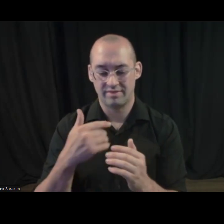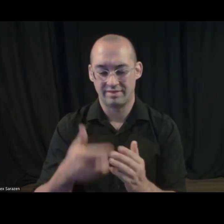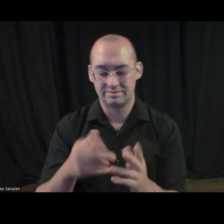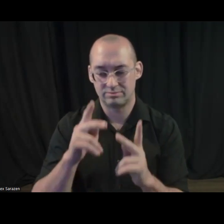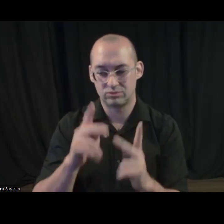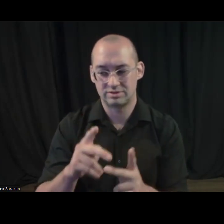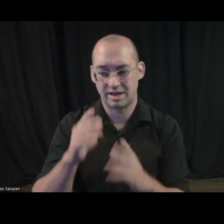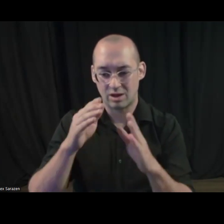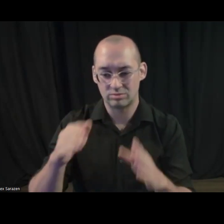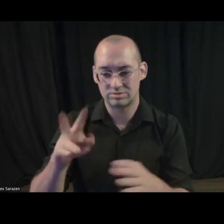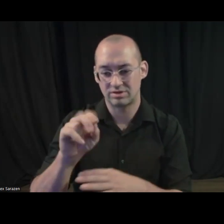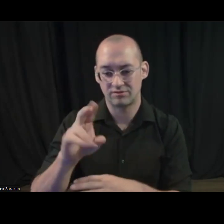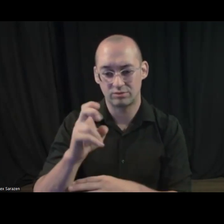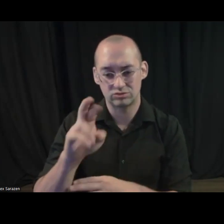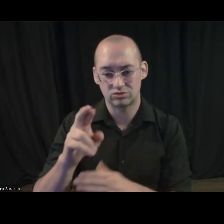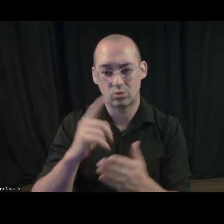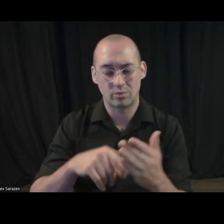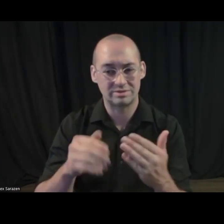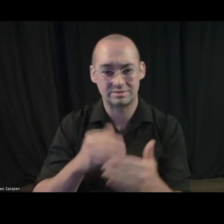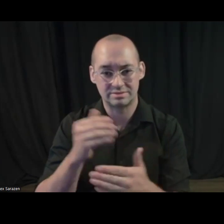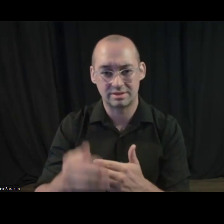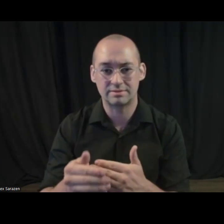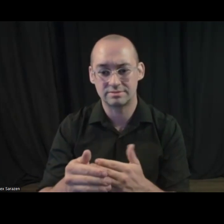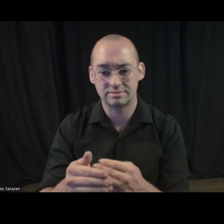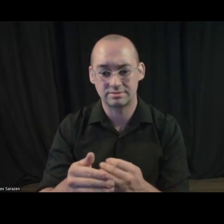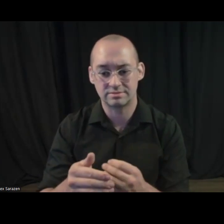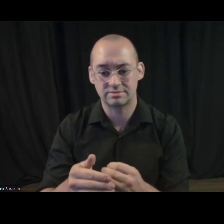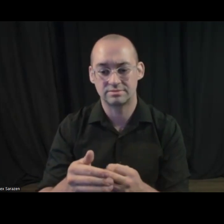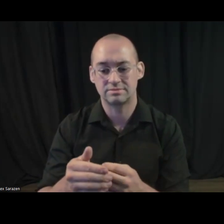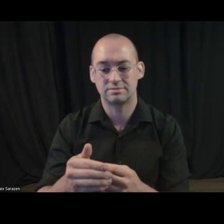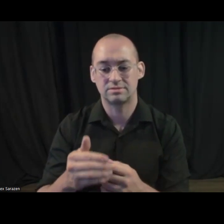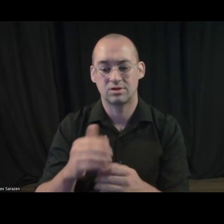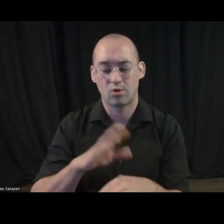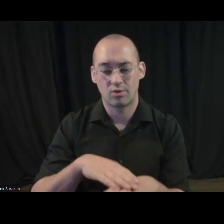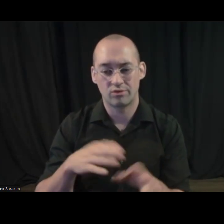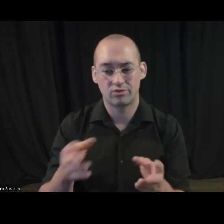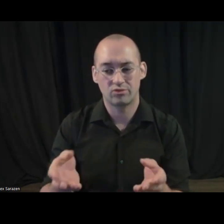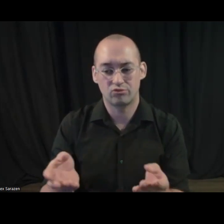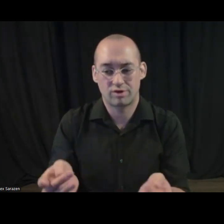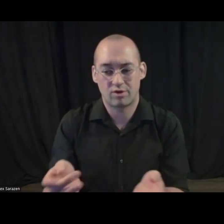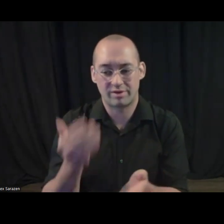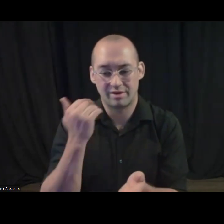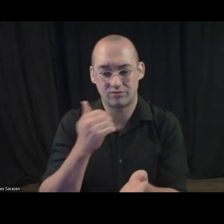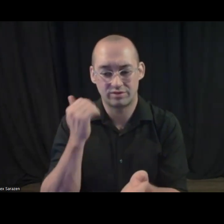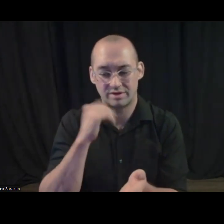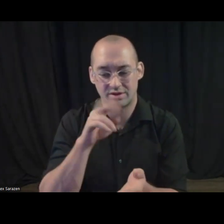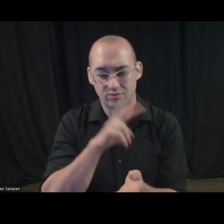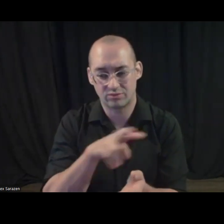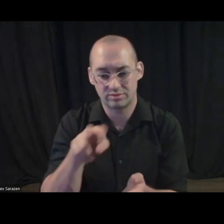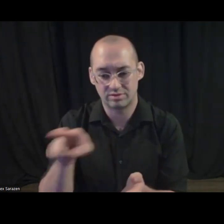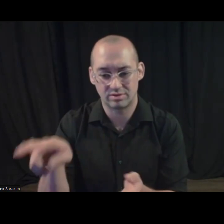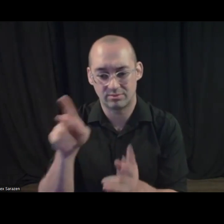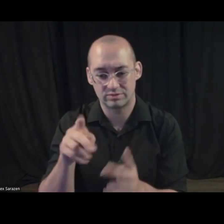housing voucher. What comes next? And it's the on the ground, every day looking in someone's face who